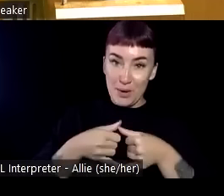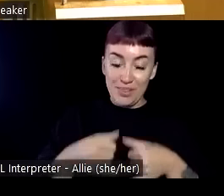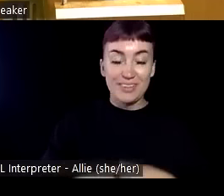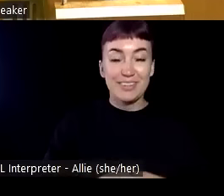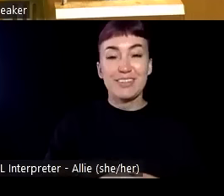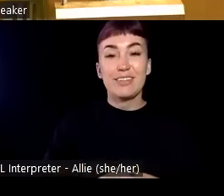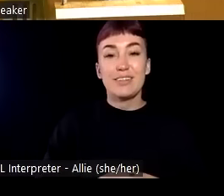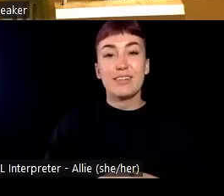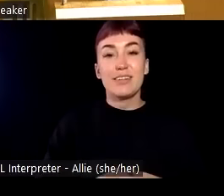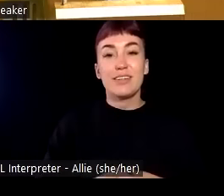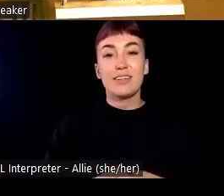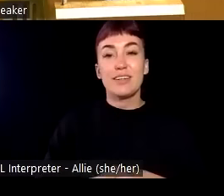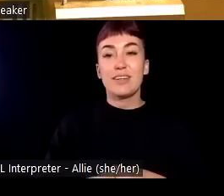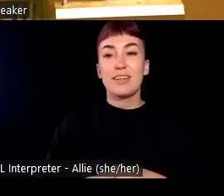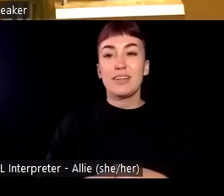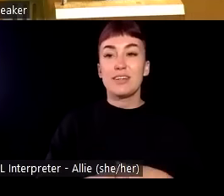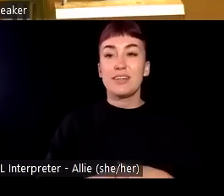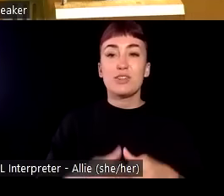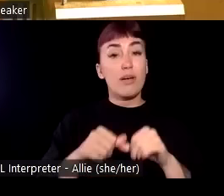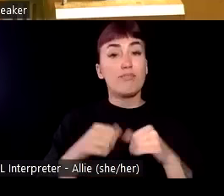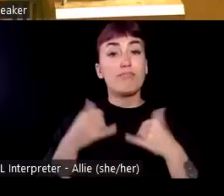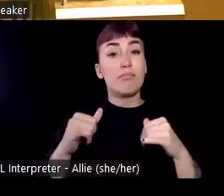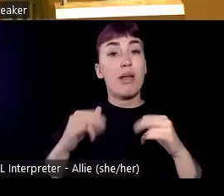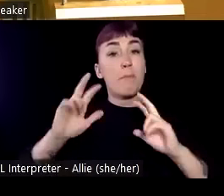I continue to play ball 3 days a week.